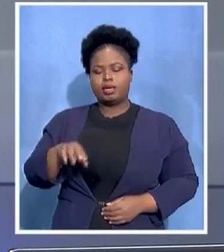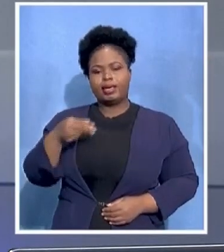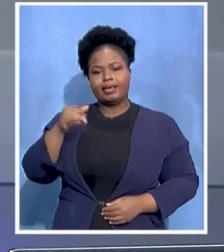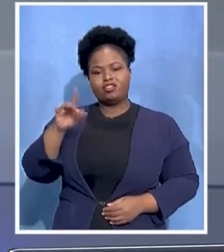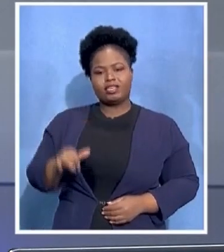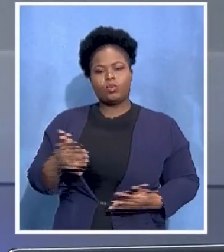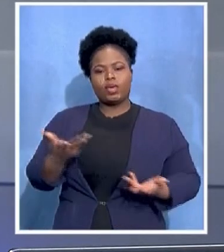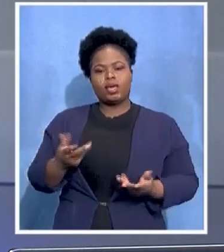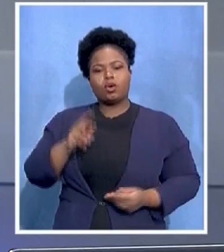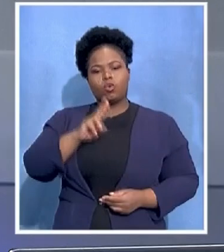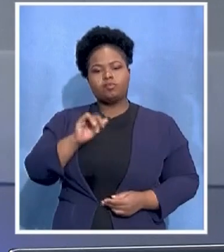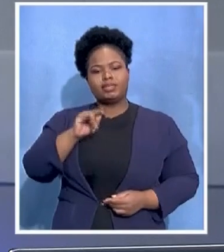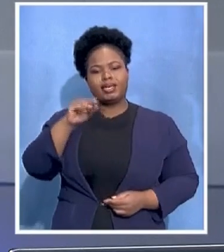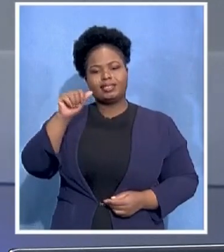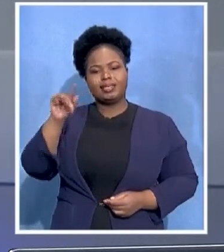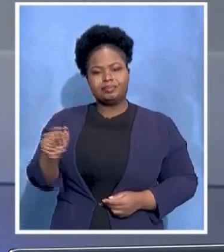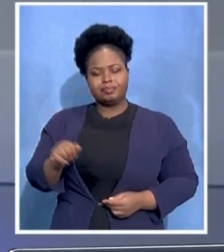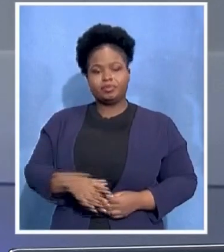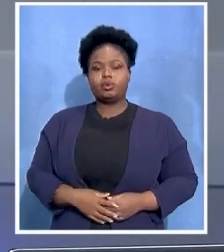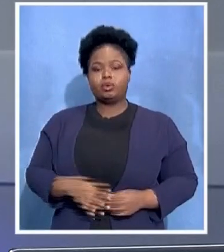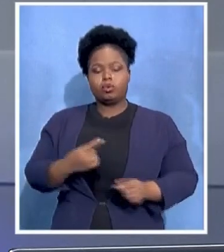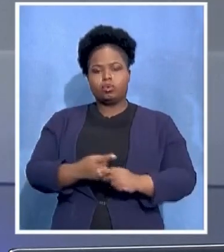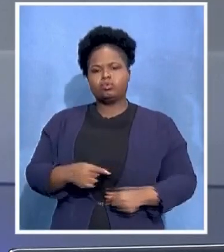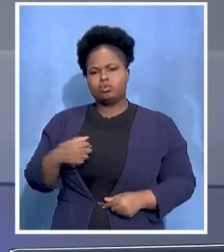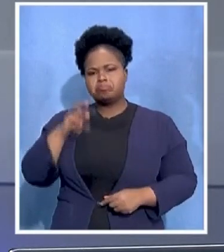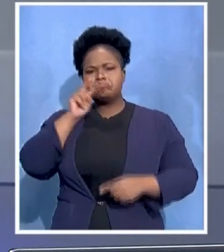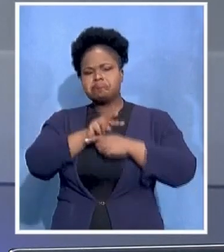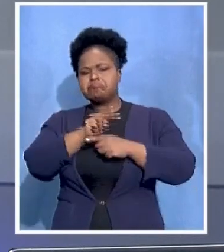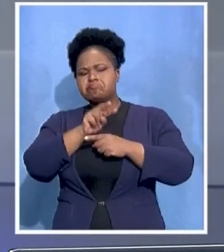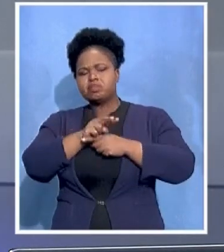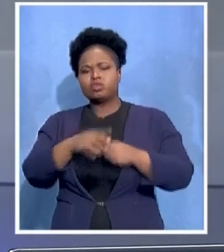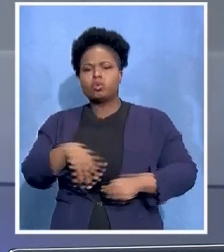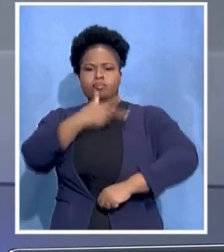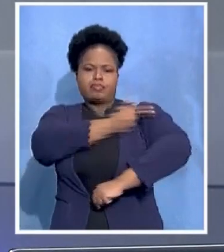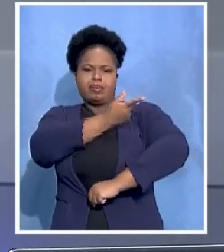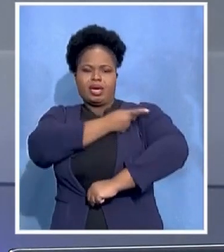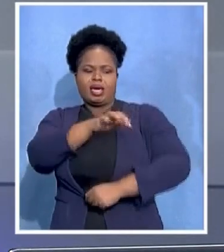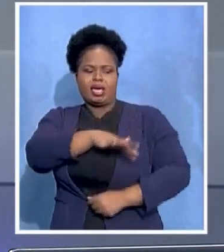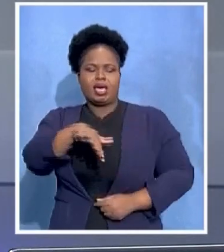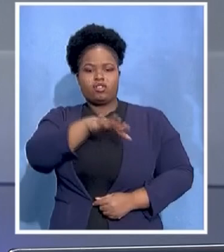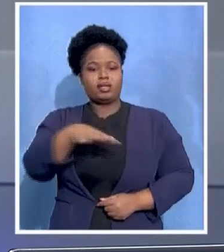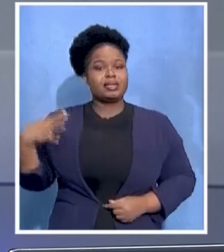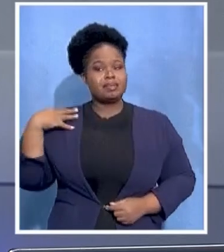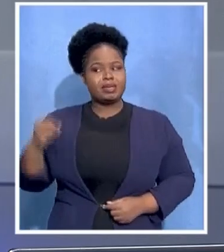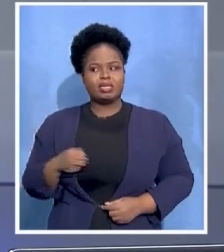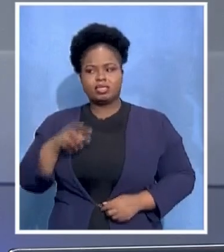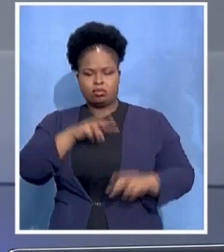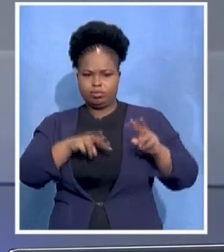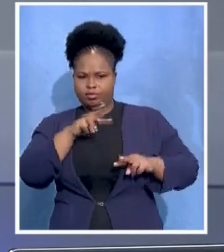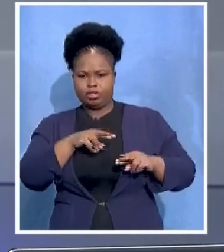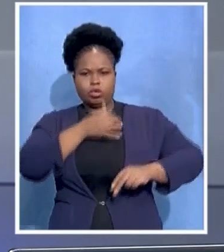sites administering COVID-19 vaccines in the region. The minister will inspect the hospital's rollout plan and state of readiness. This